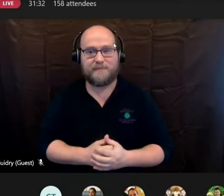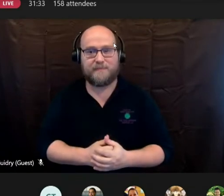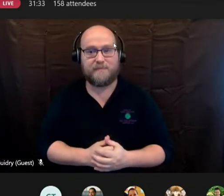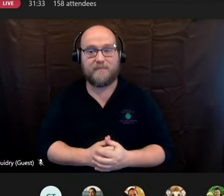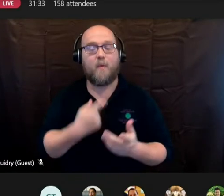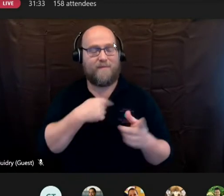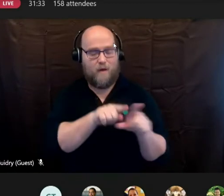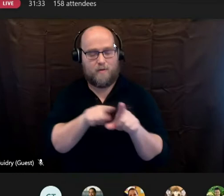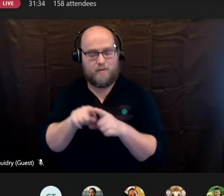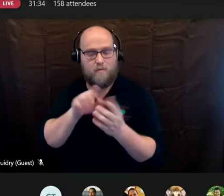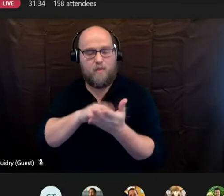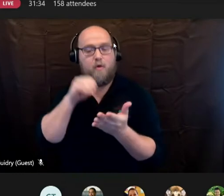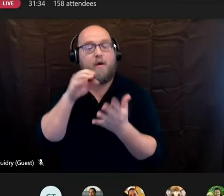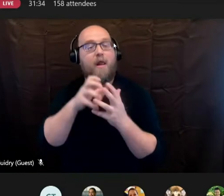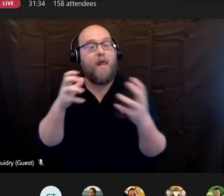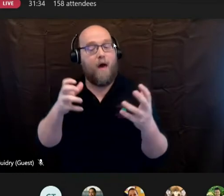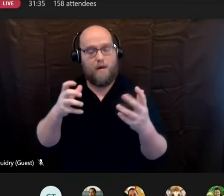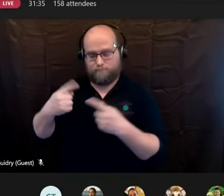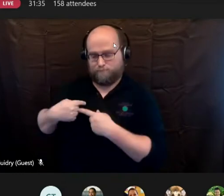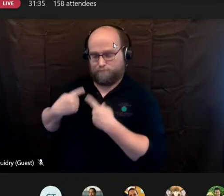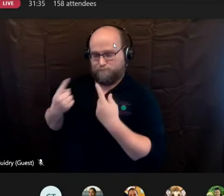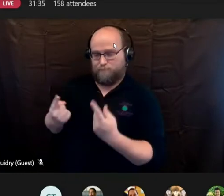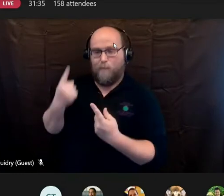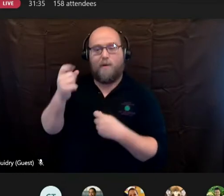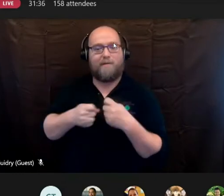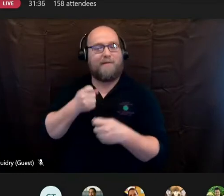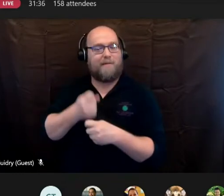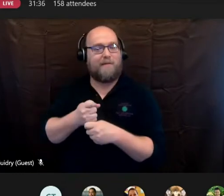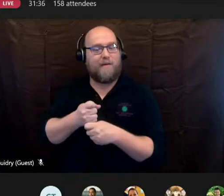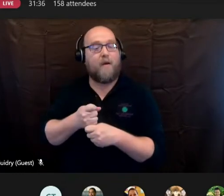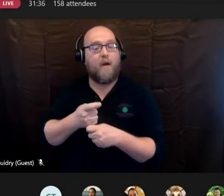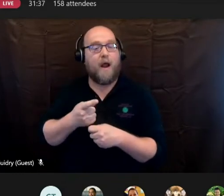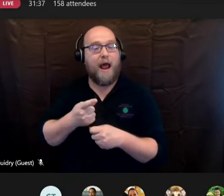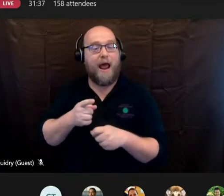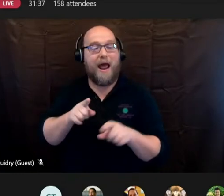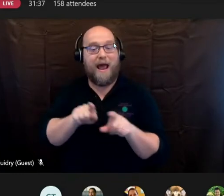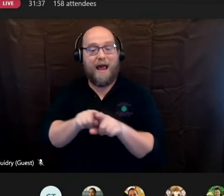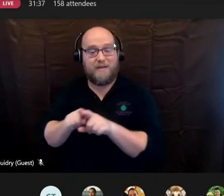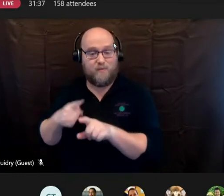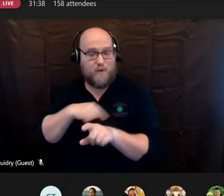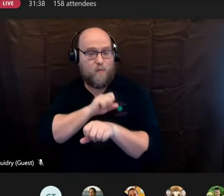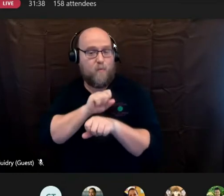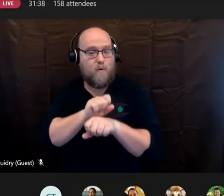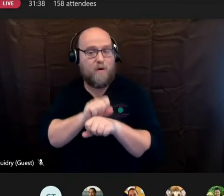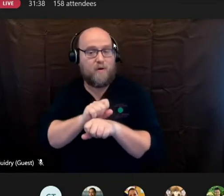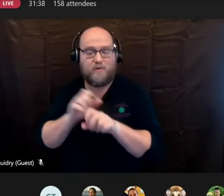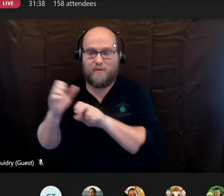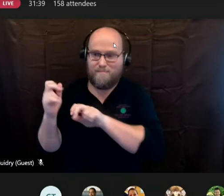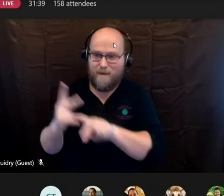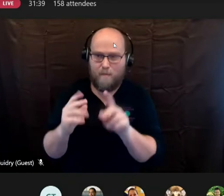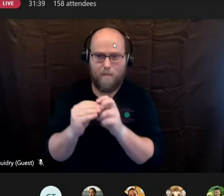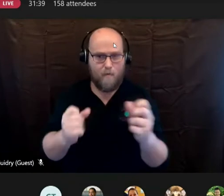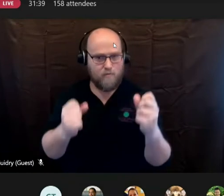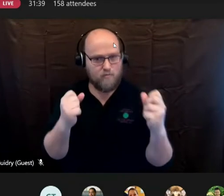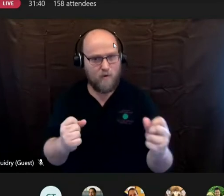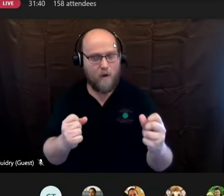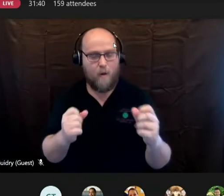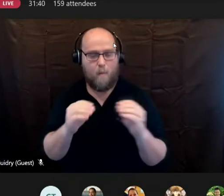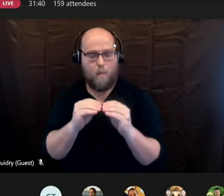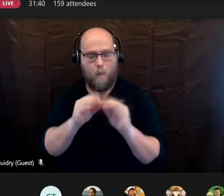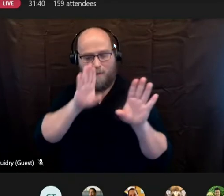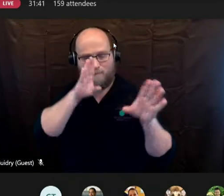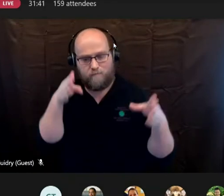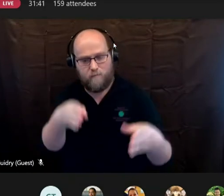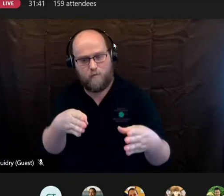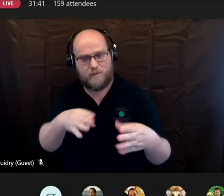over this past year, and as we work to come back even stronger, more student-focused, and ready to create the